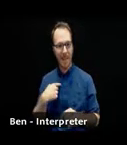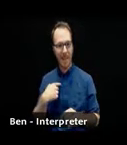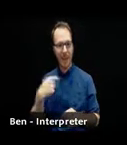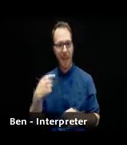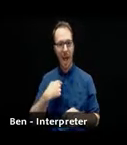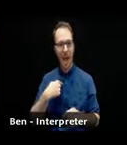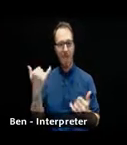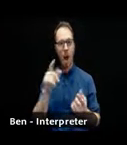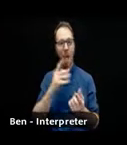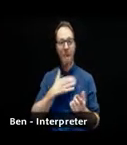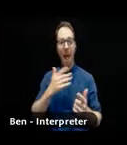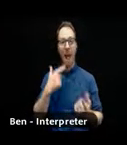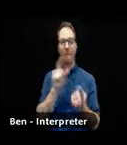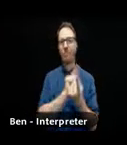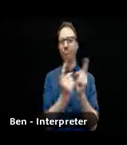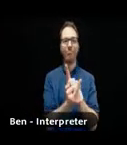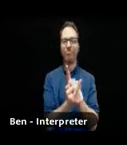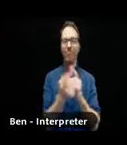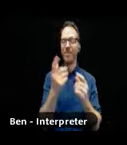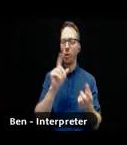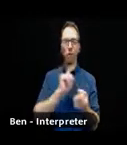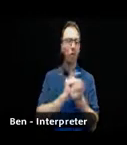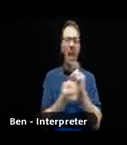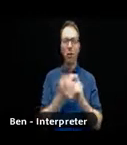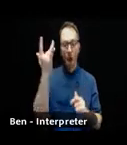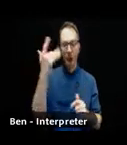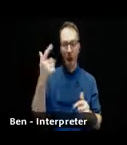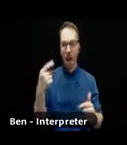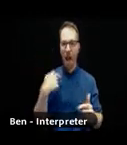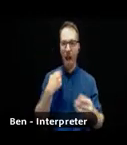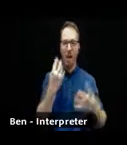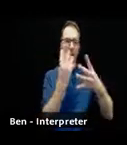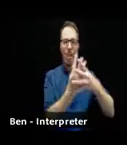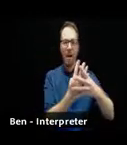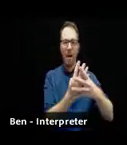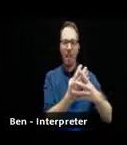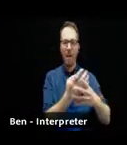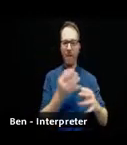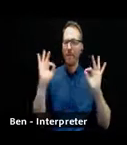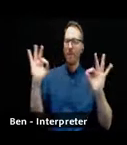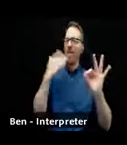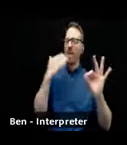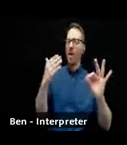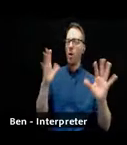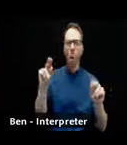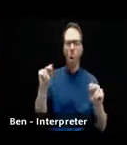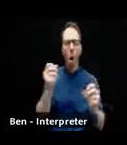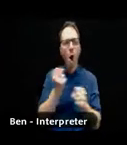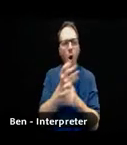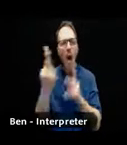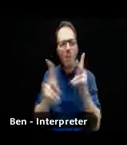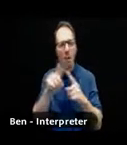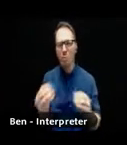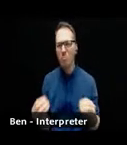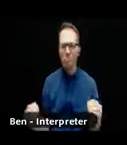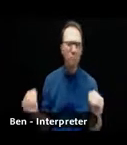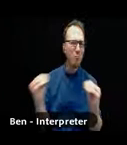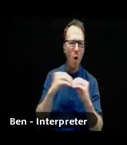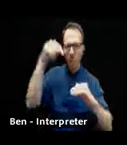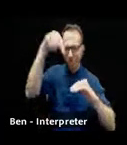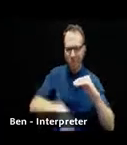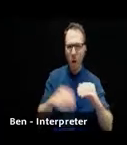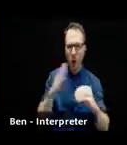life around because of, having been locked up and this and that and the other. Mostly it causes people to double down on their